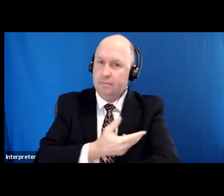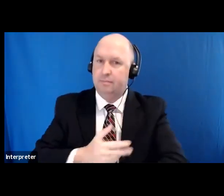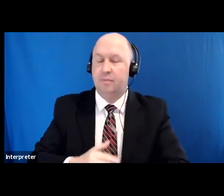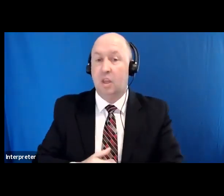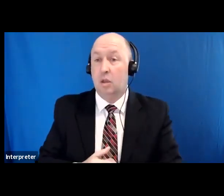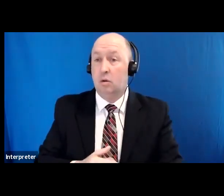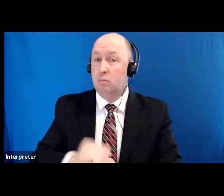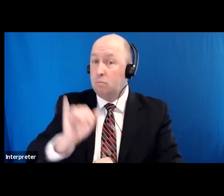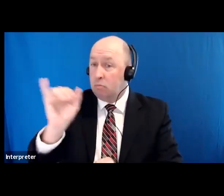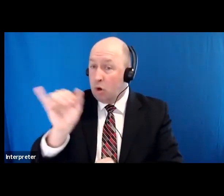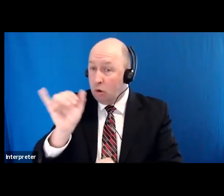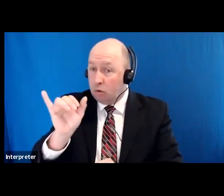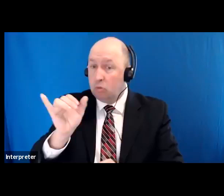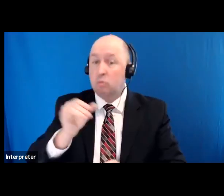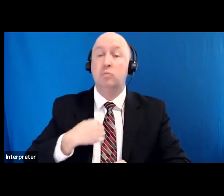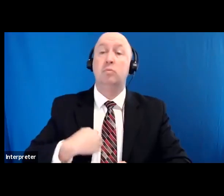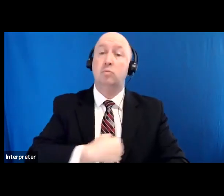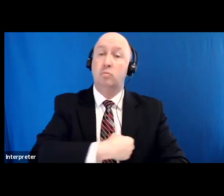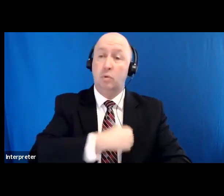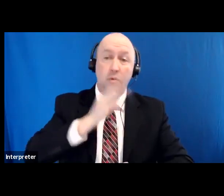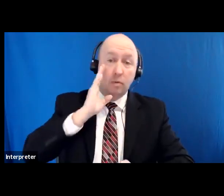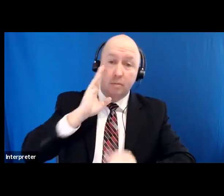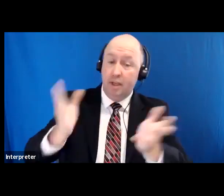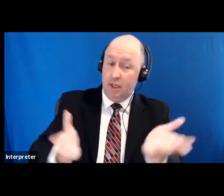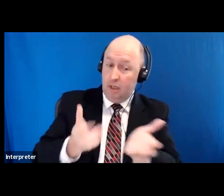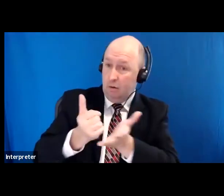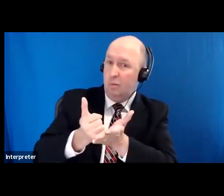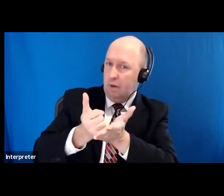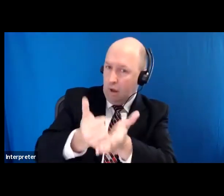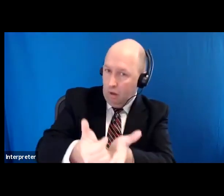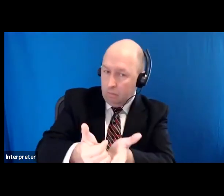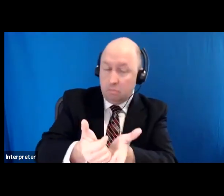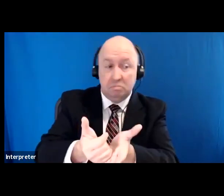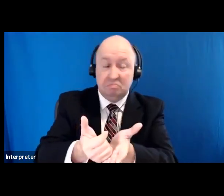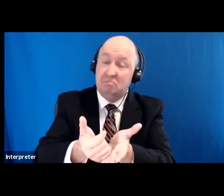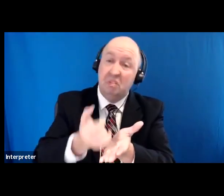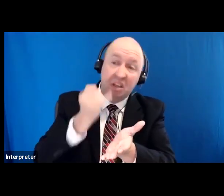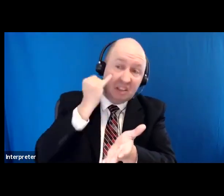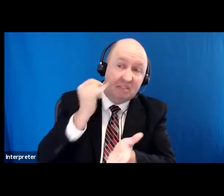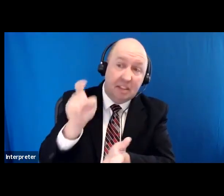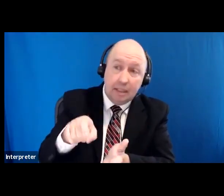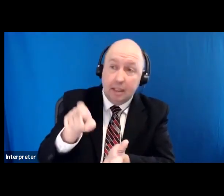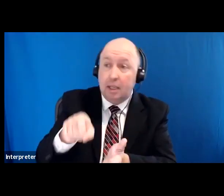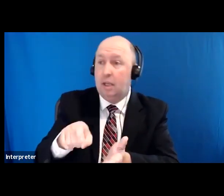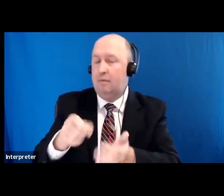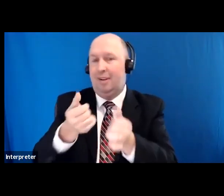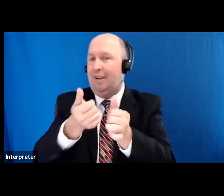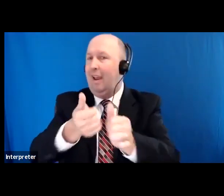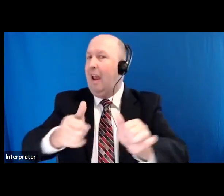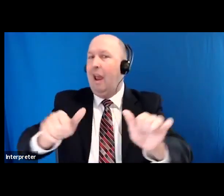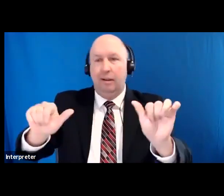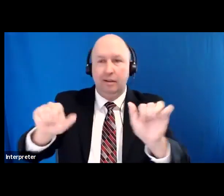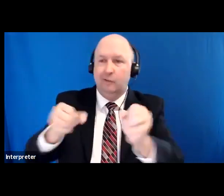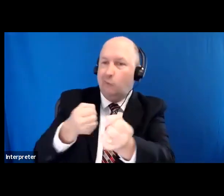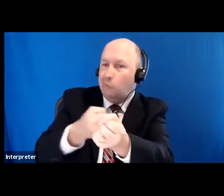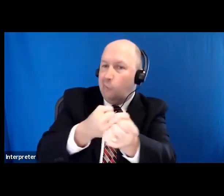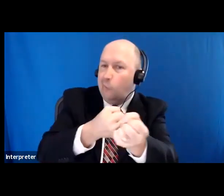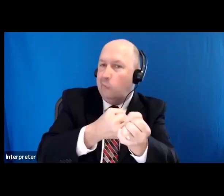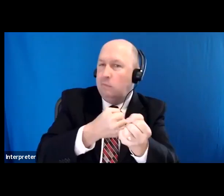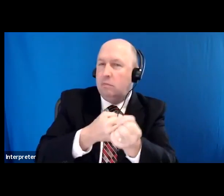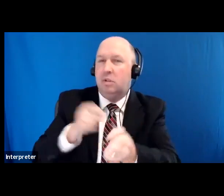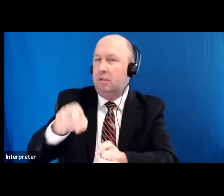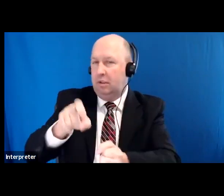We also are going to be available to provide help when possible with any other supportive needs